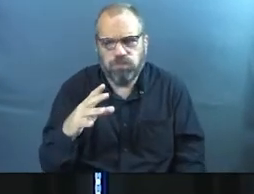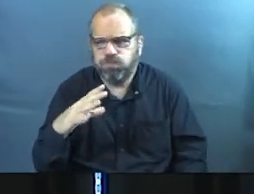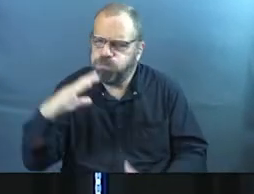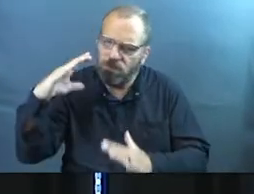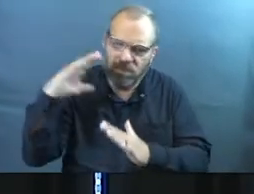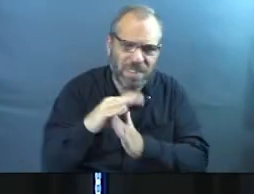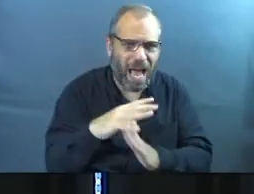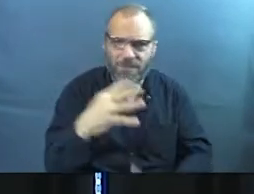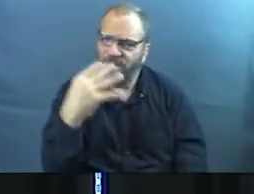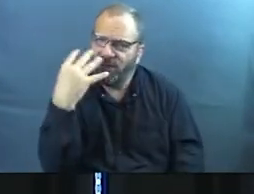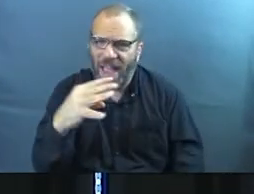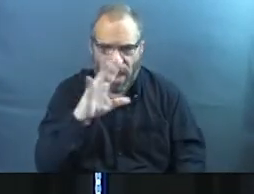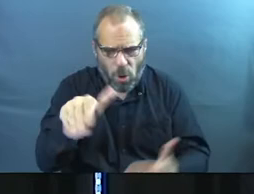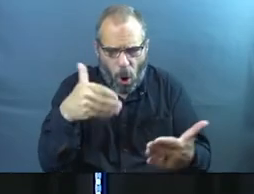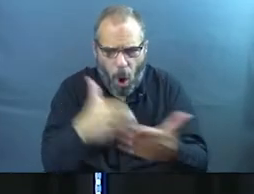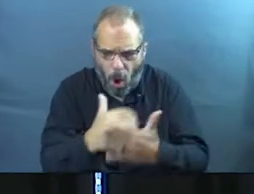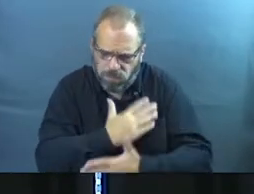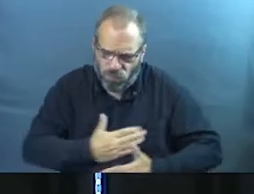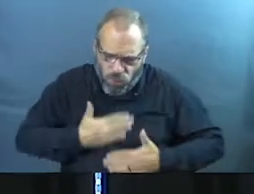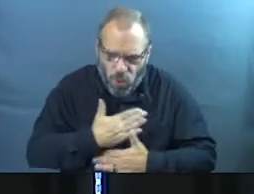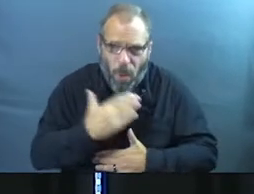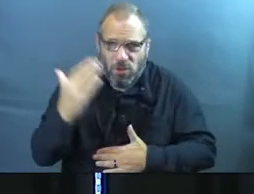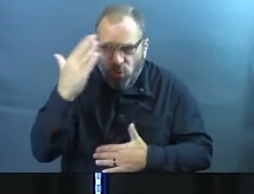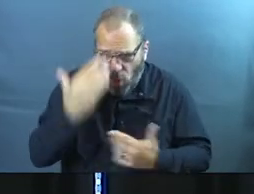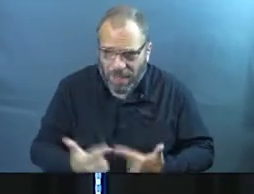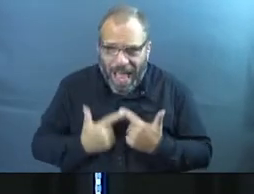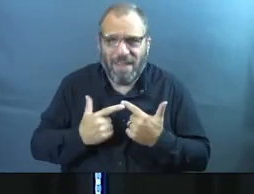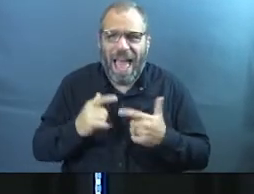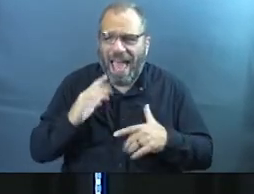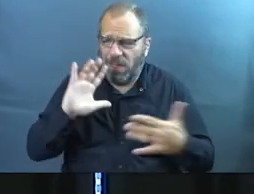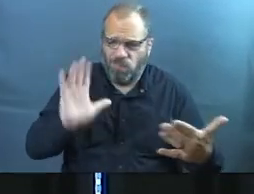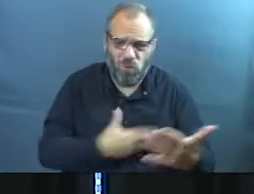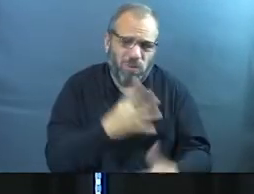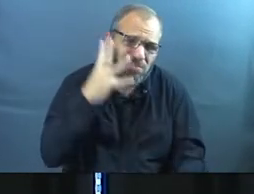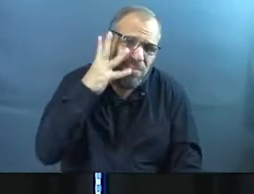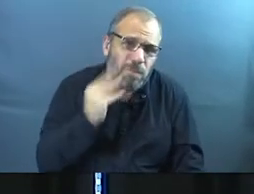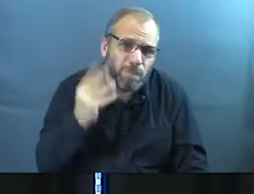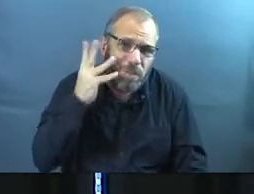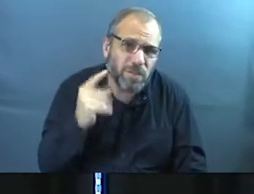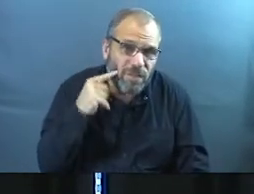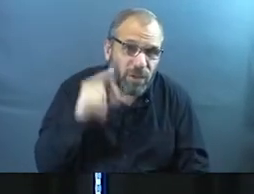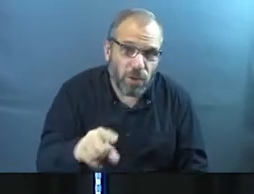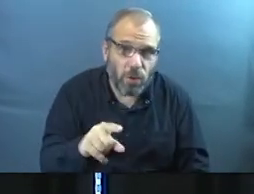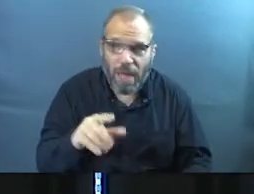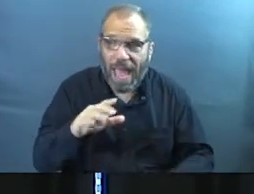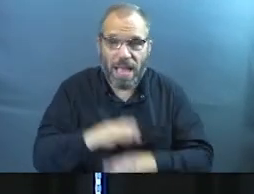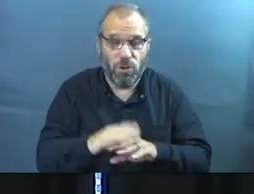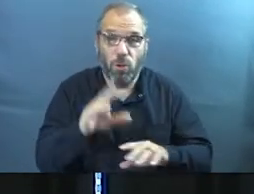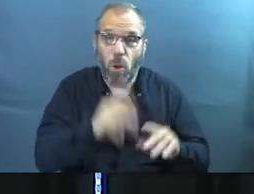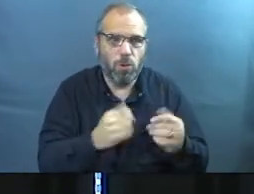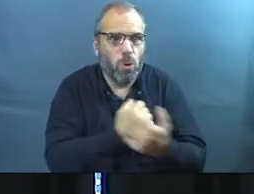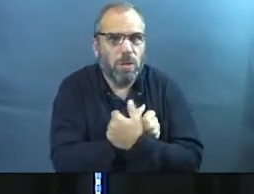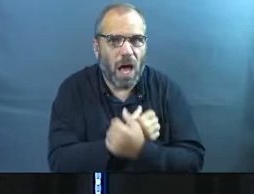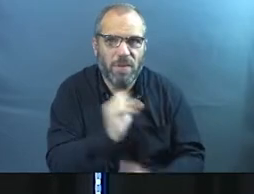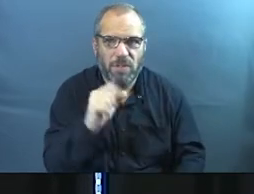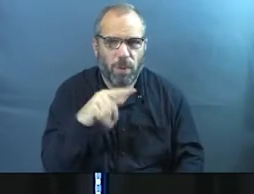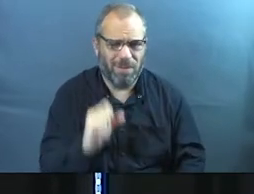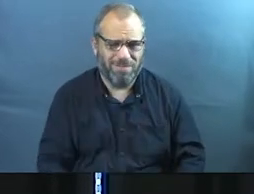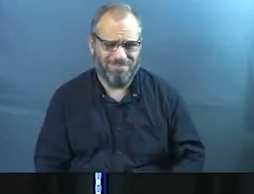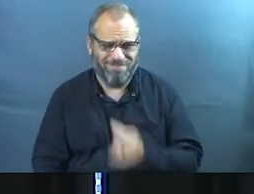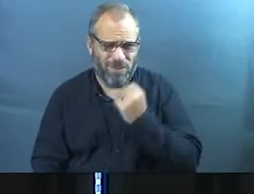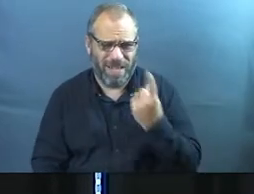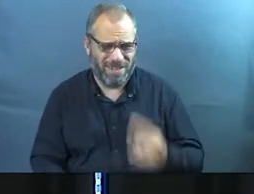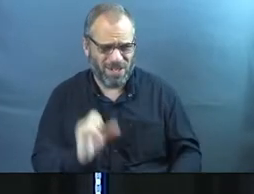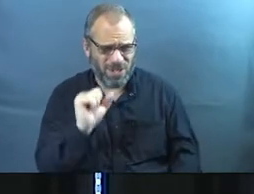you are a super fan, you get all the joy from it, and it is this rich musical experience for you. And you sports people who I do not understand